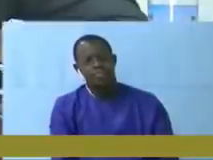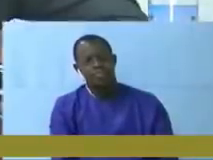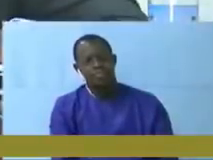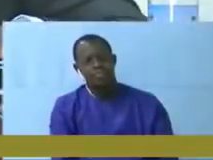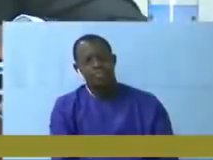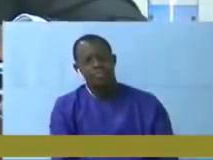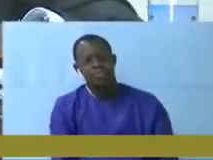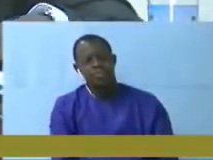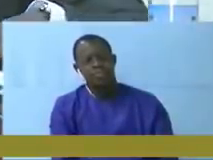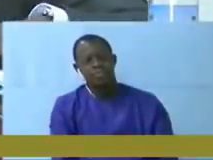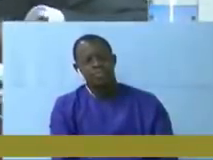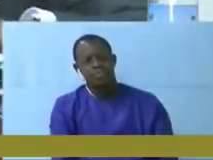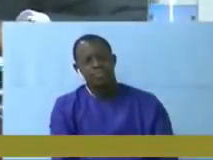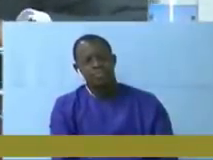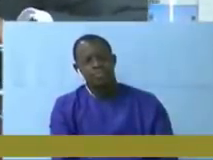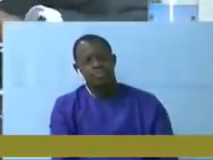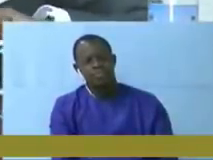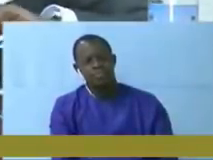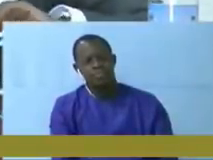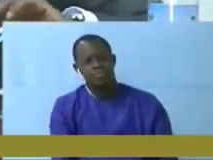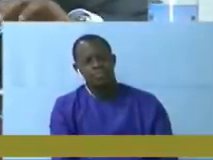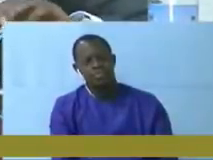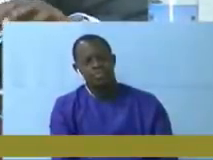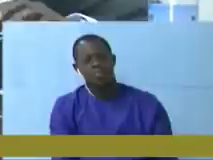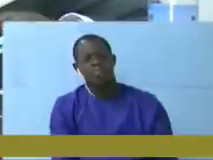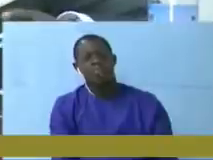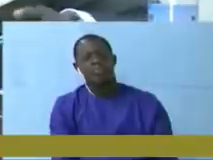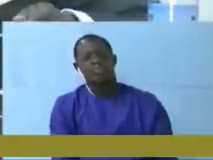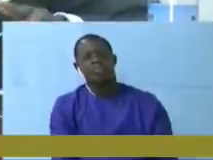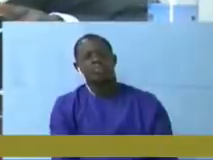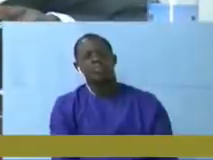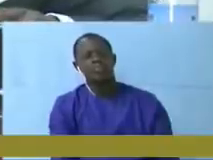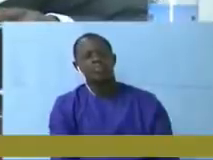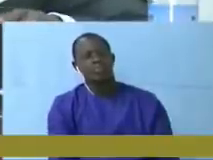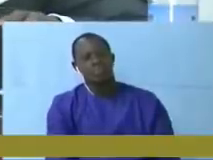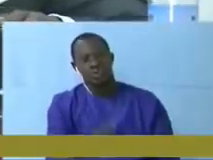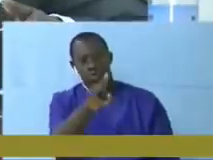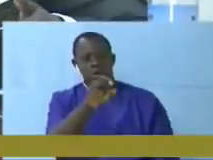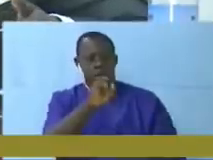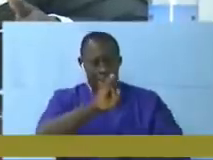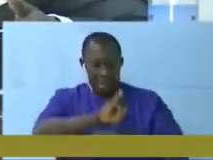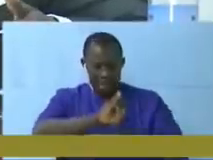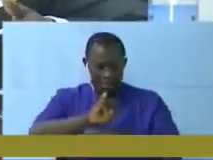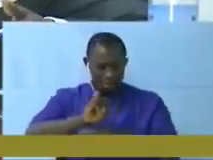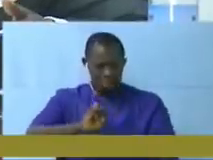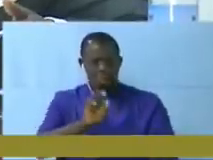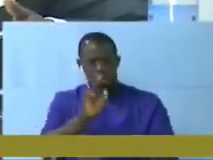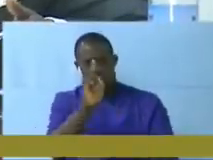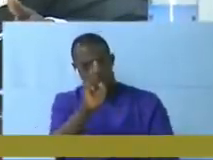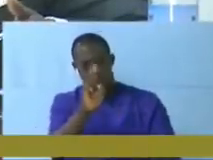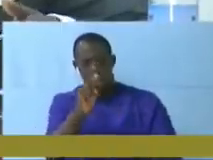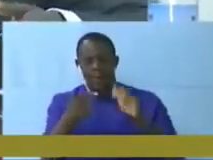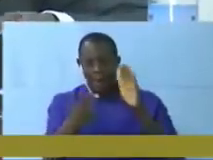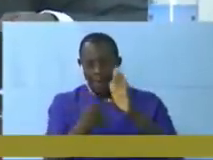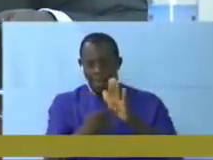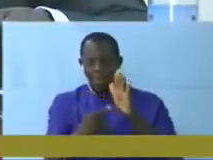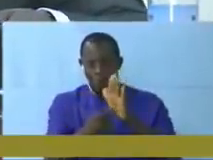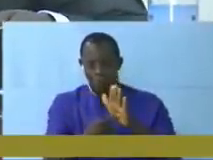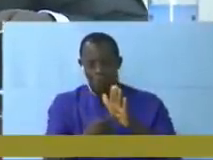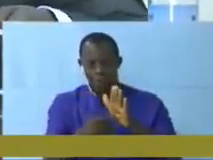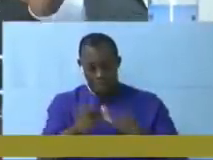any chance, okay, you've identified one important element that was added to the